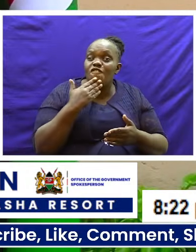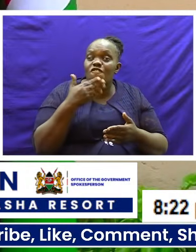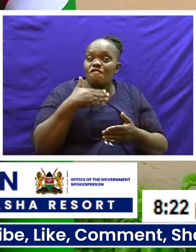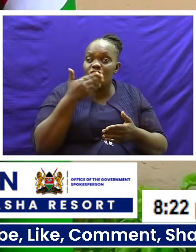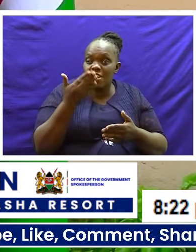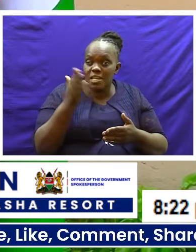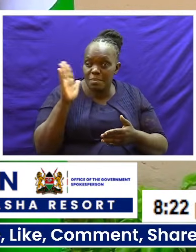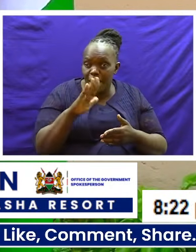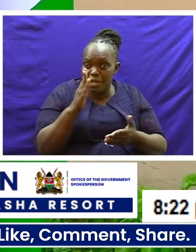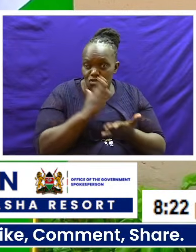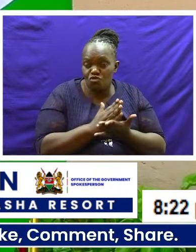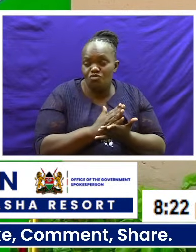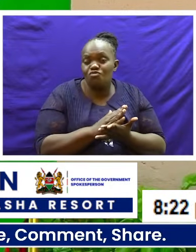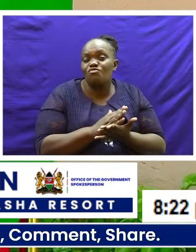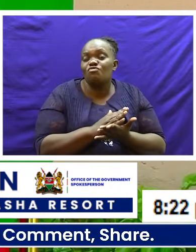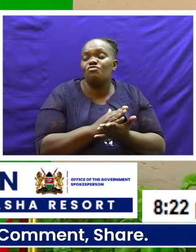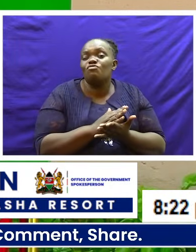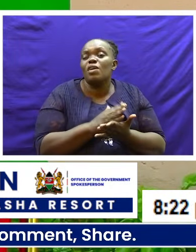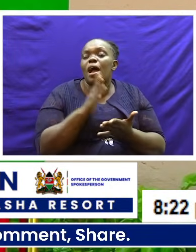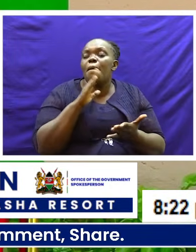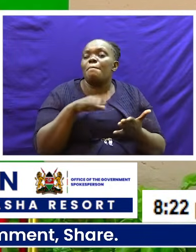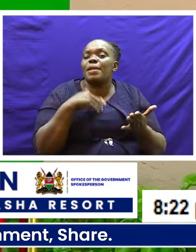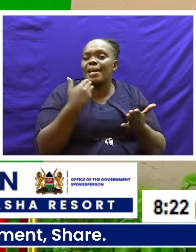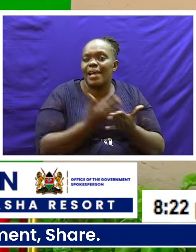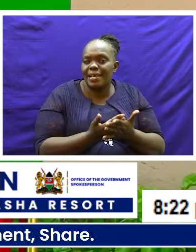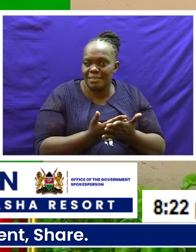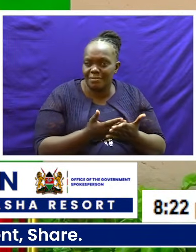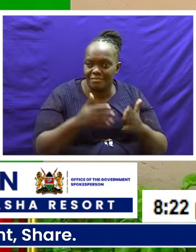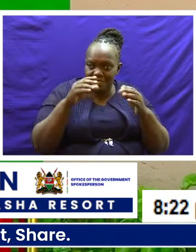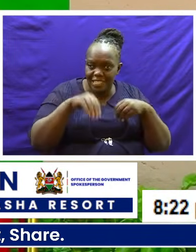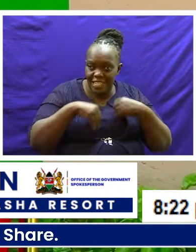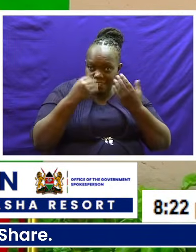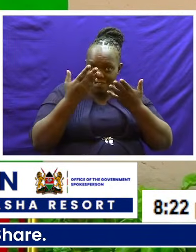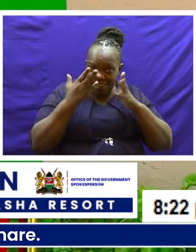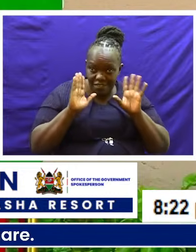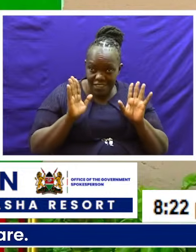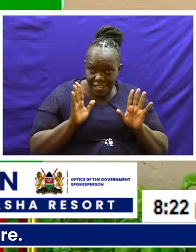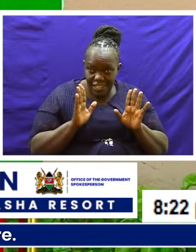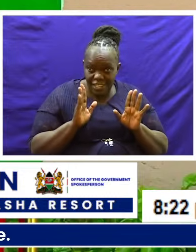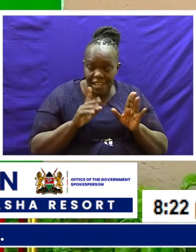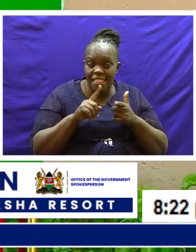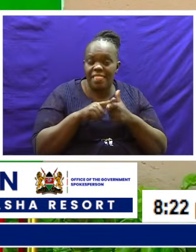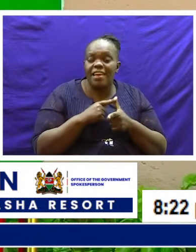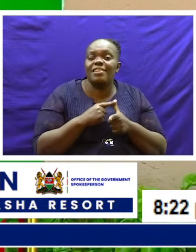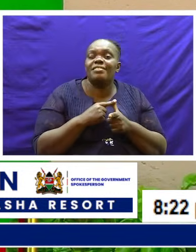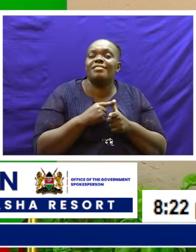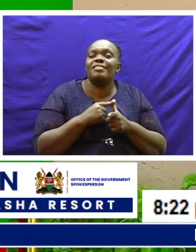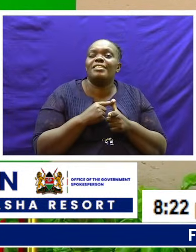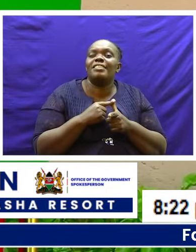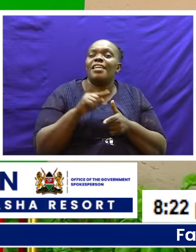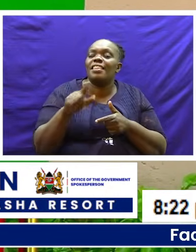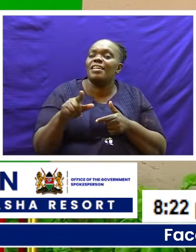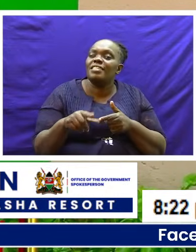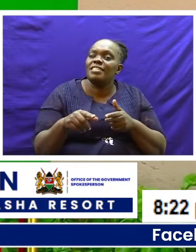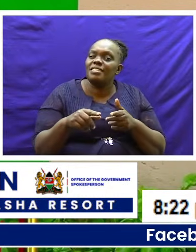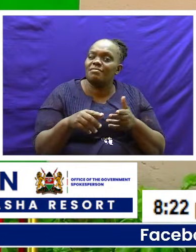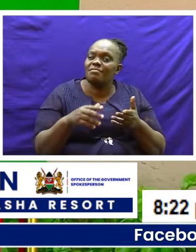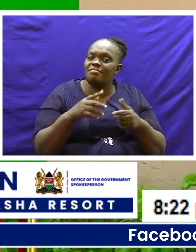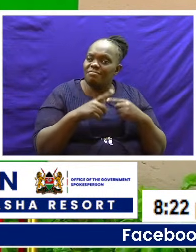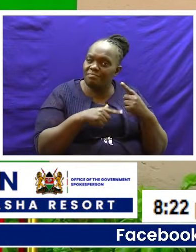it has, your application has been submitted. So then that automation. That